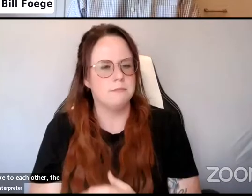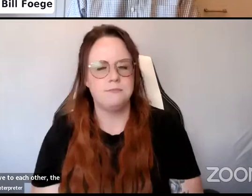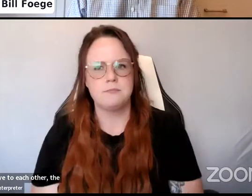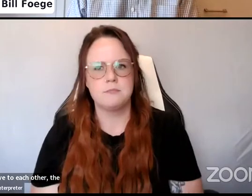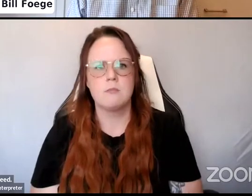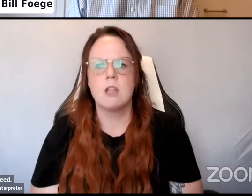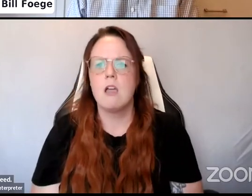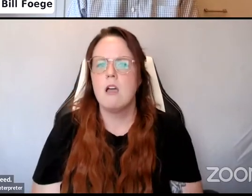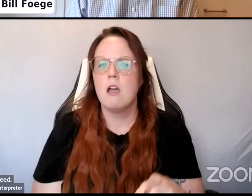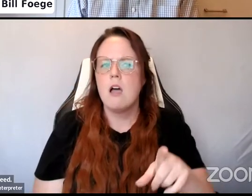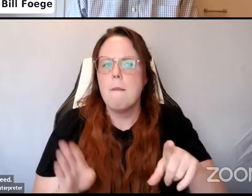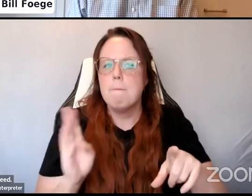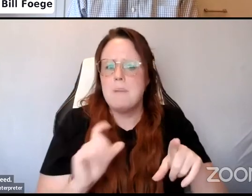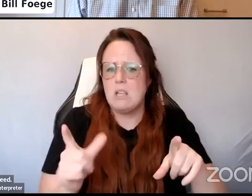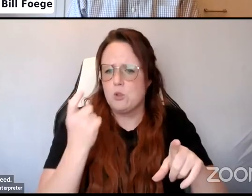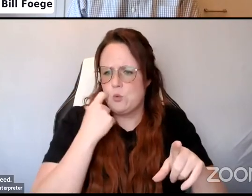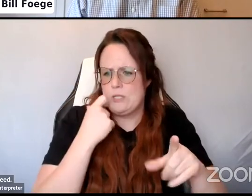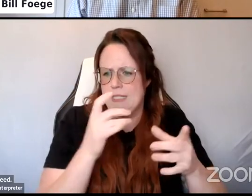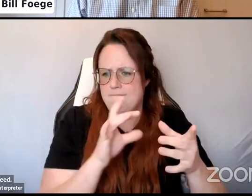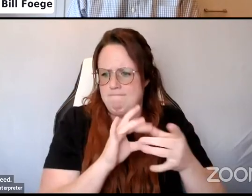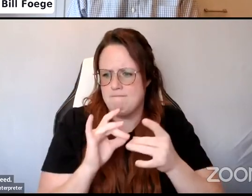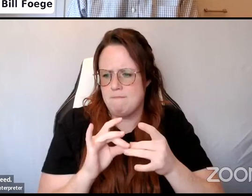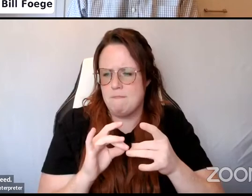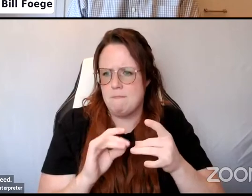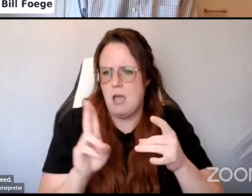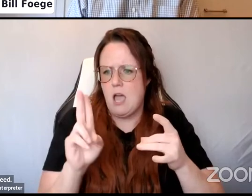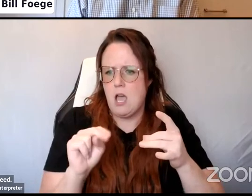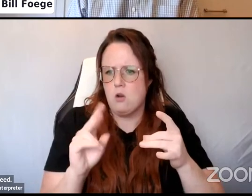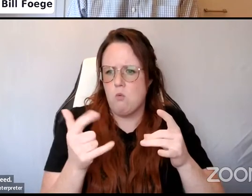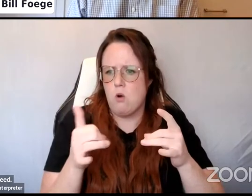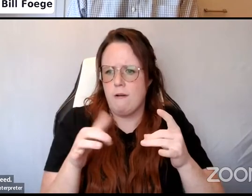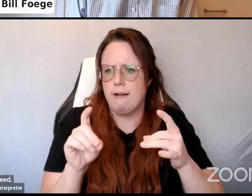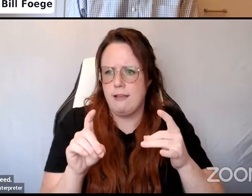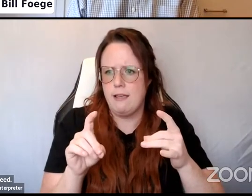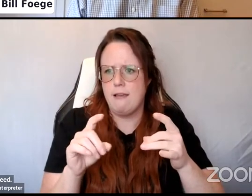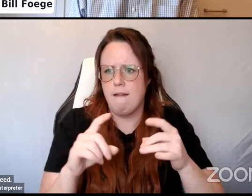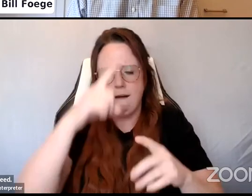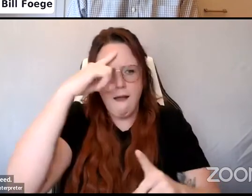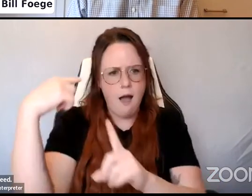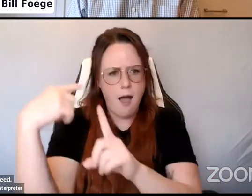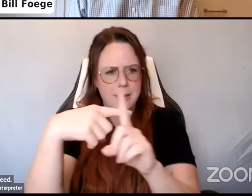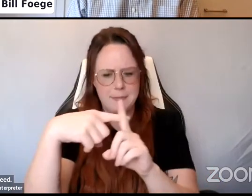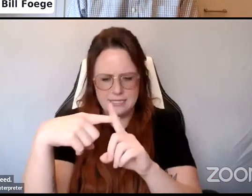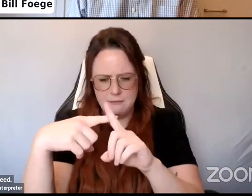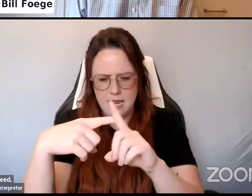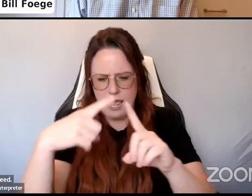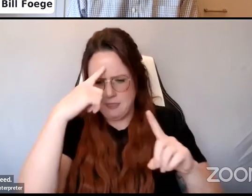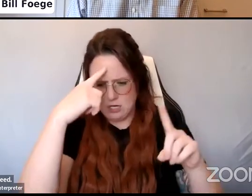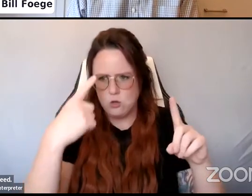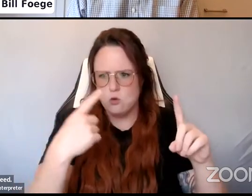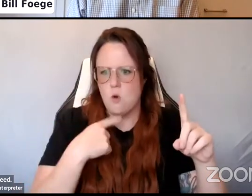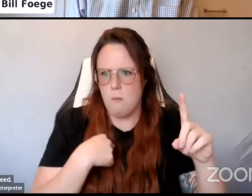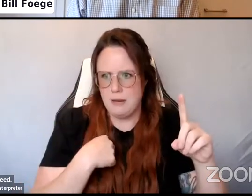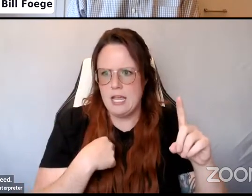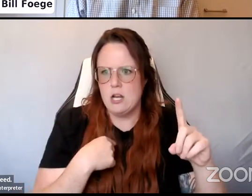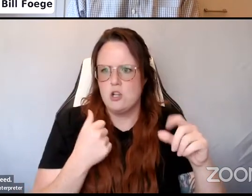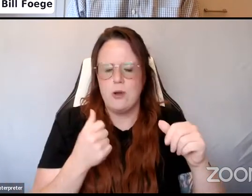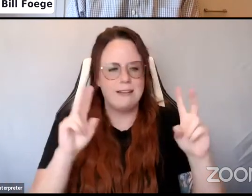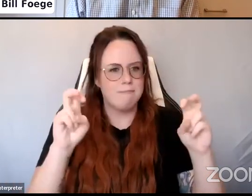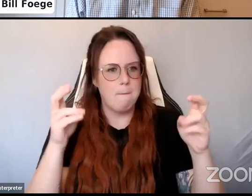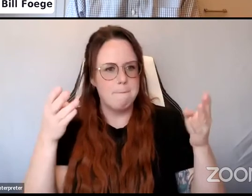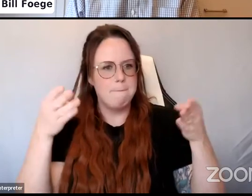bill you just talked about um unwarranted optimism and you told me once in fact I think more than once to bet on the